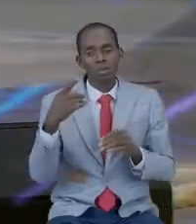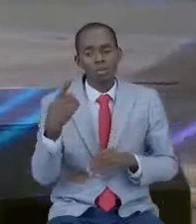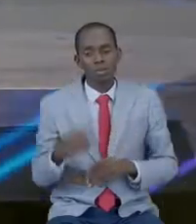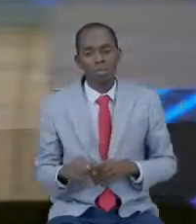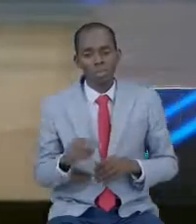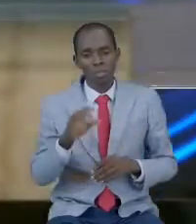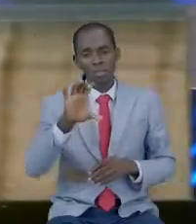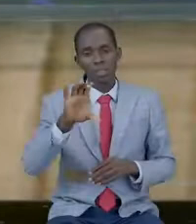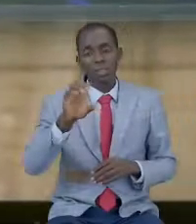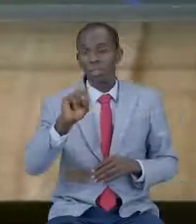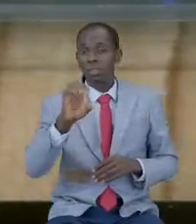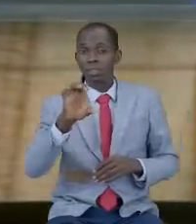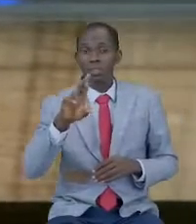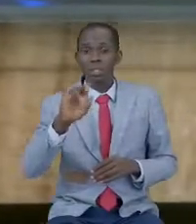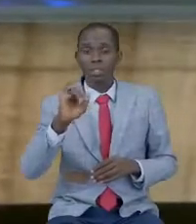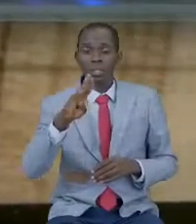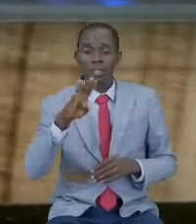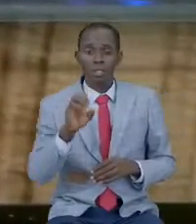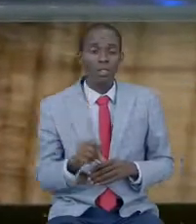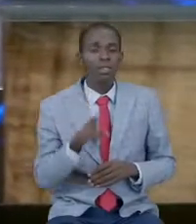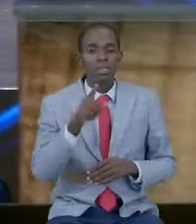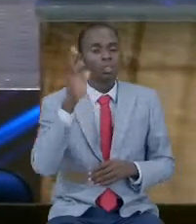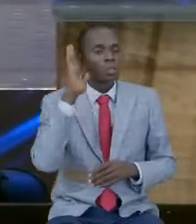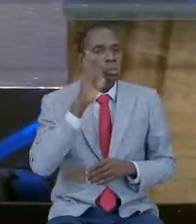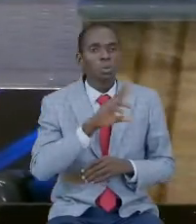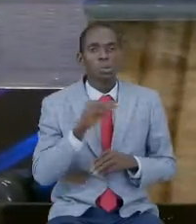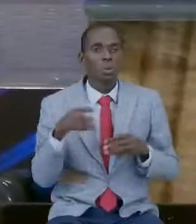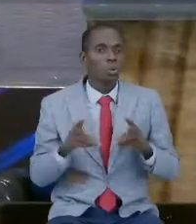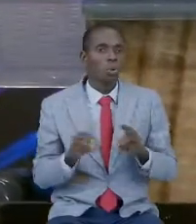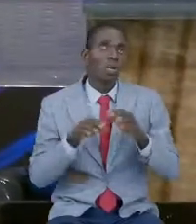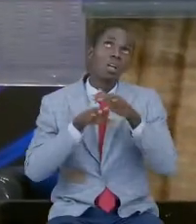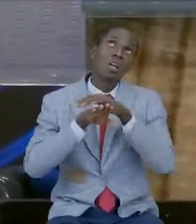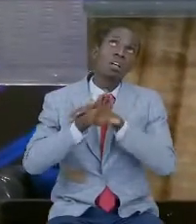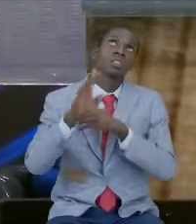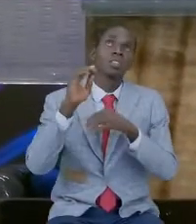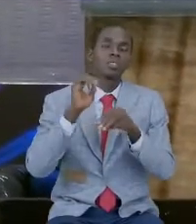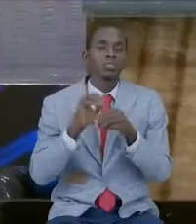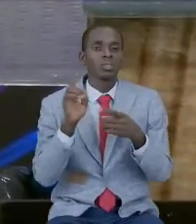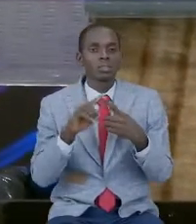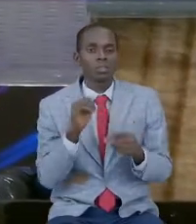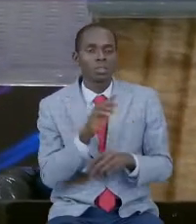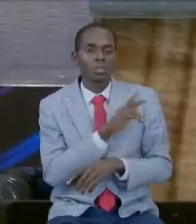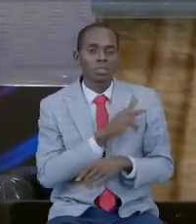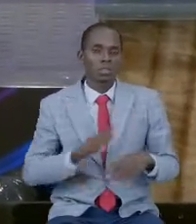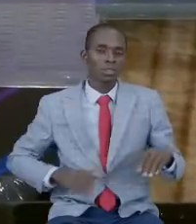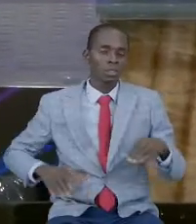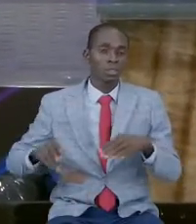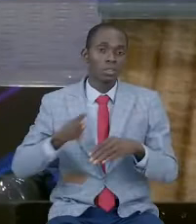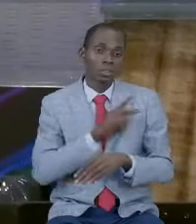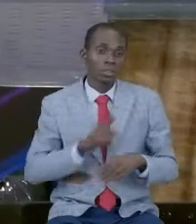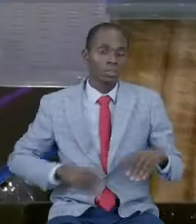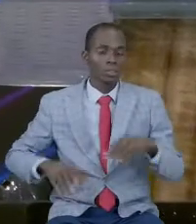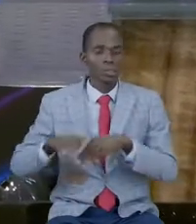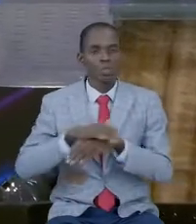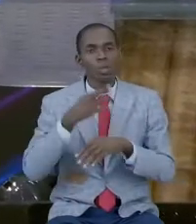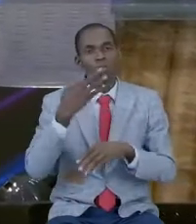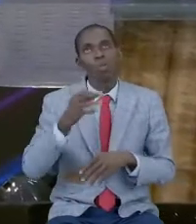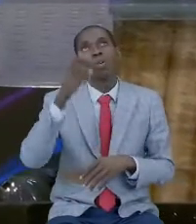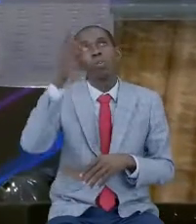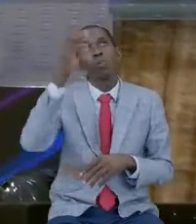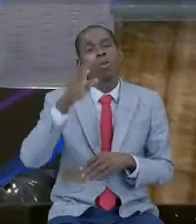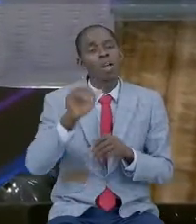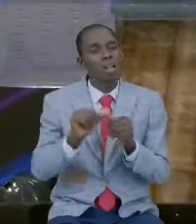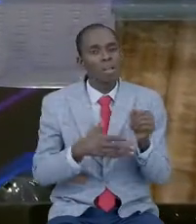shall in no wise get into the kingdom of God. All things must